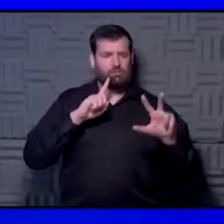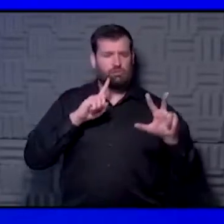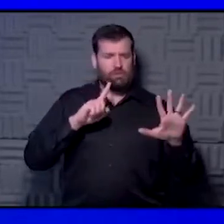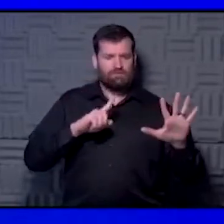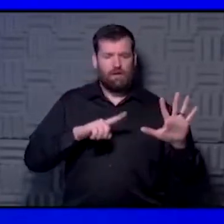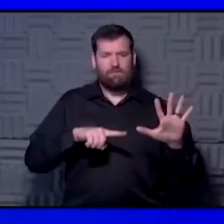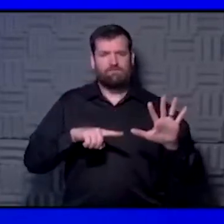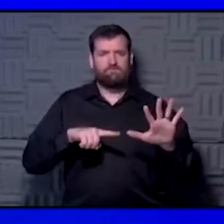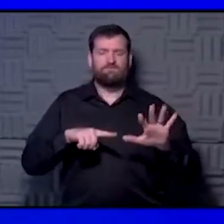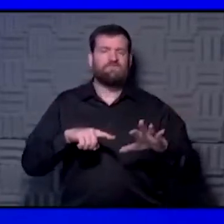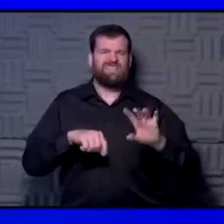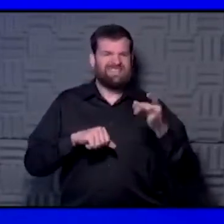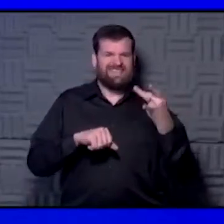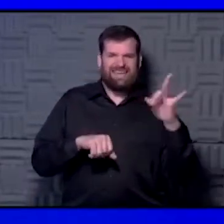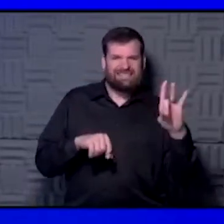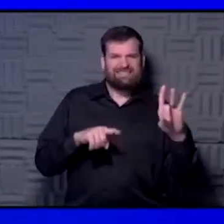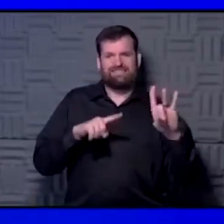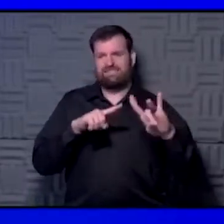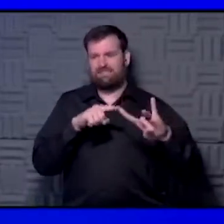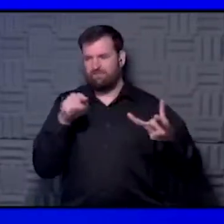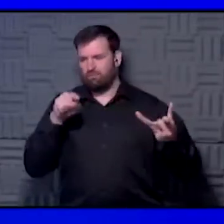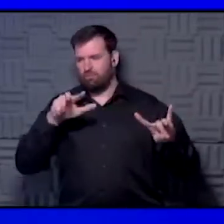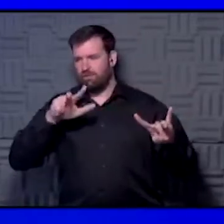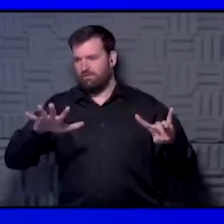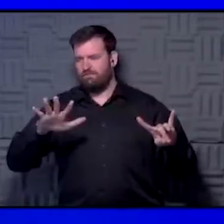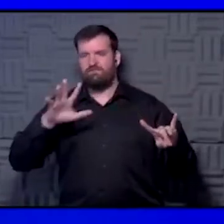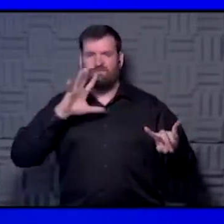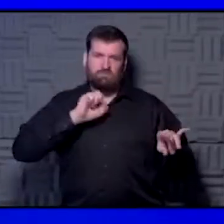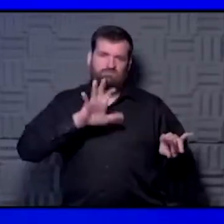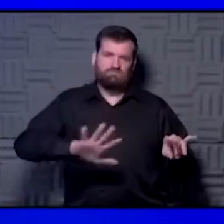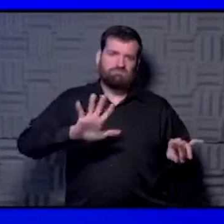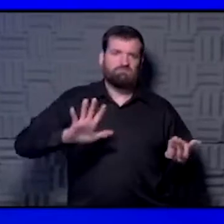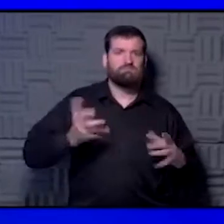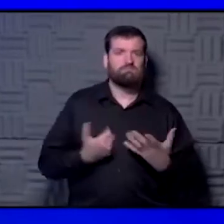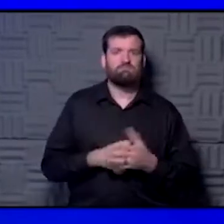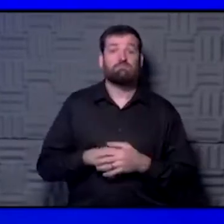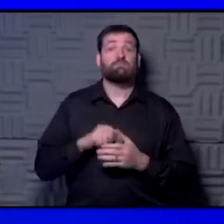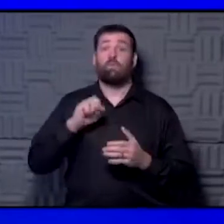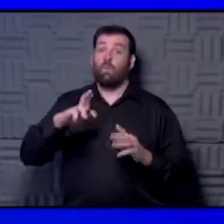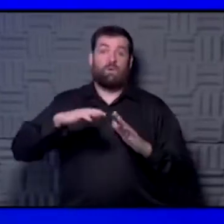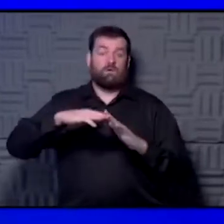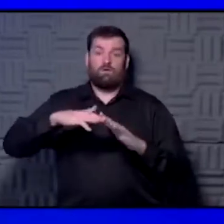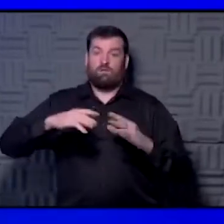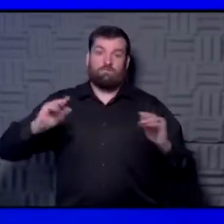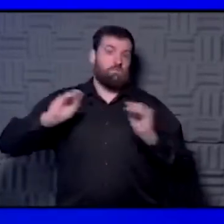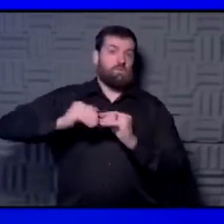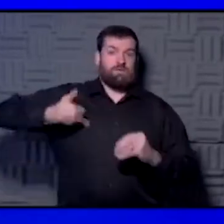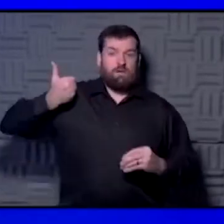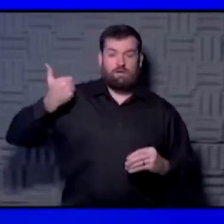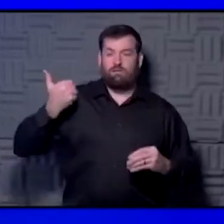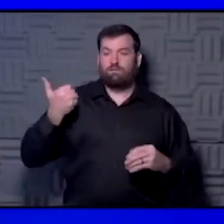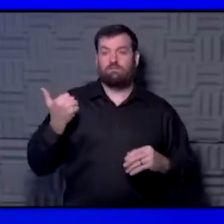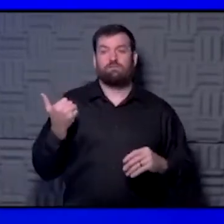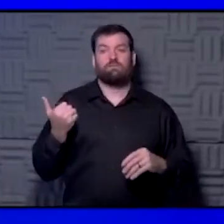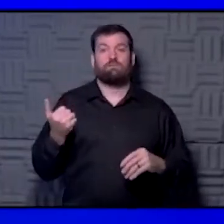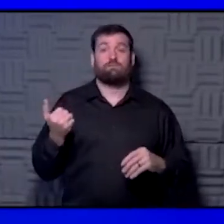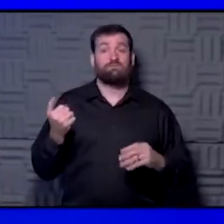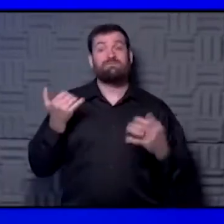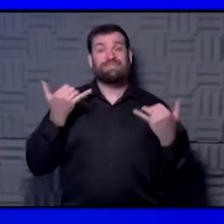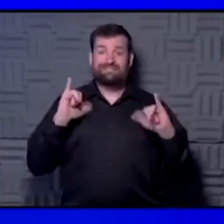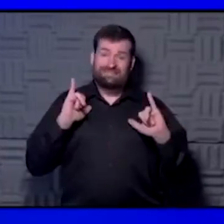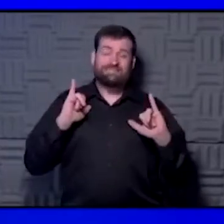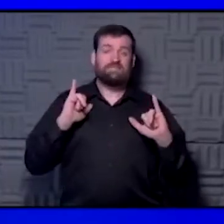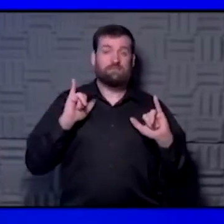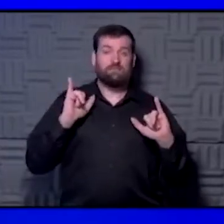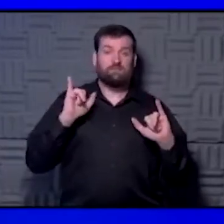and under, 18 to 35 or so. Yeah. Looking at that age group, or even younger, and just showed that there was still a high